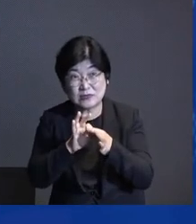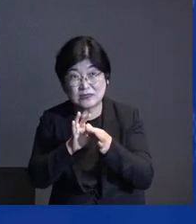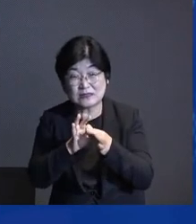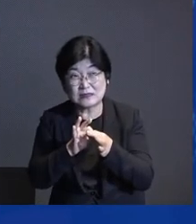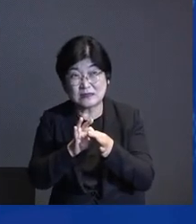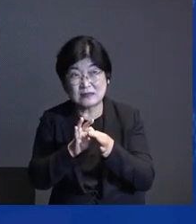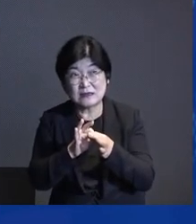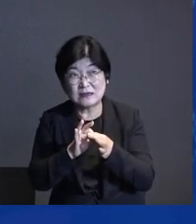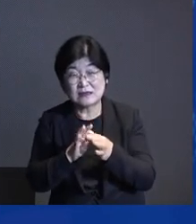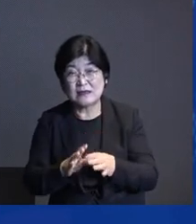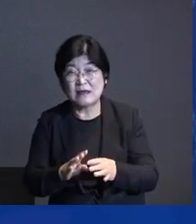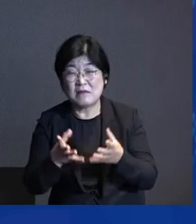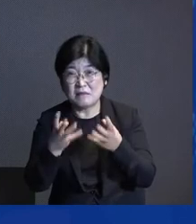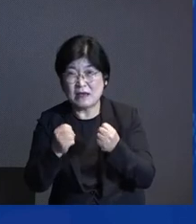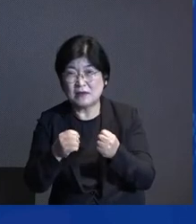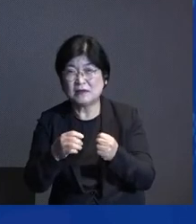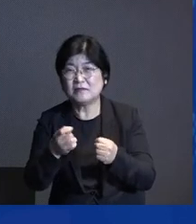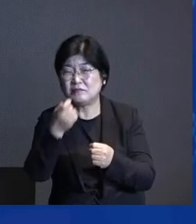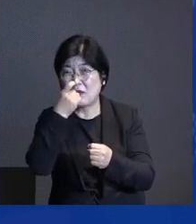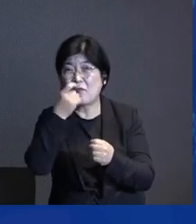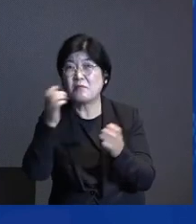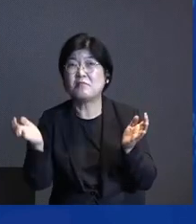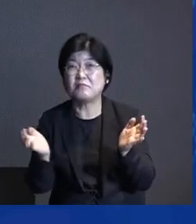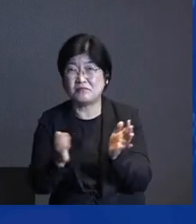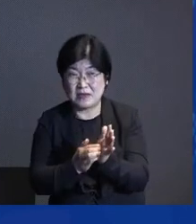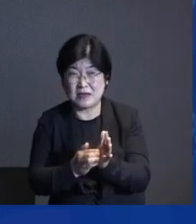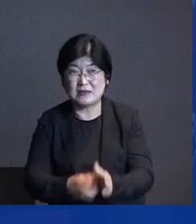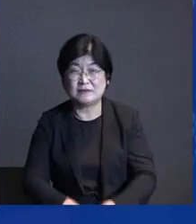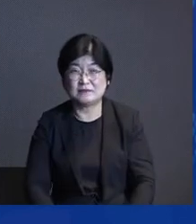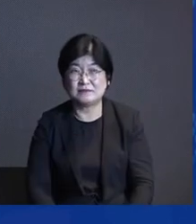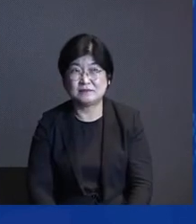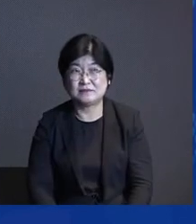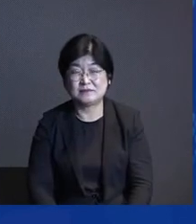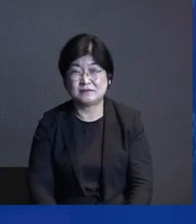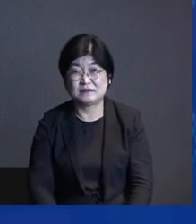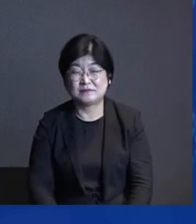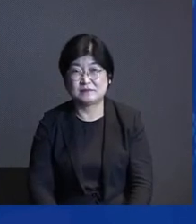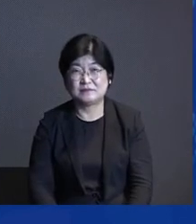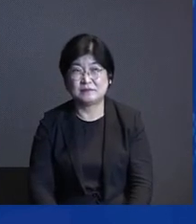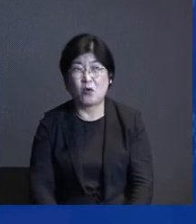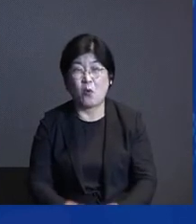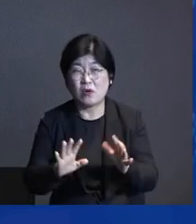all over the world, which is very inspiring.